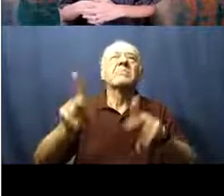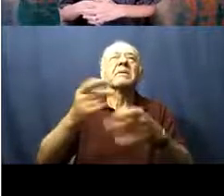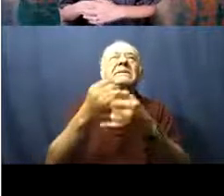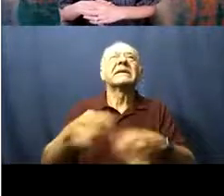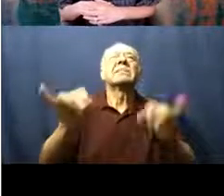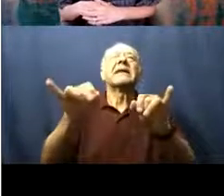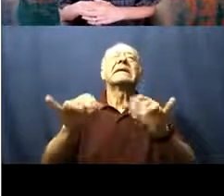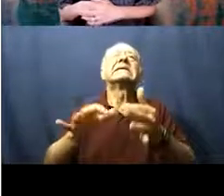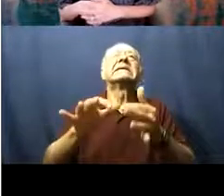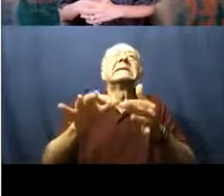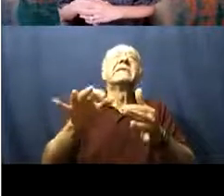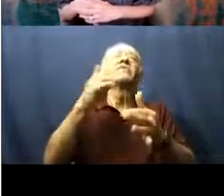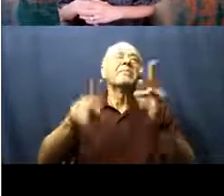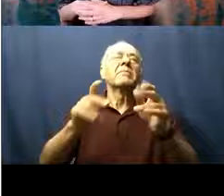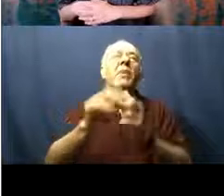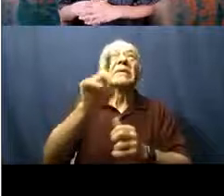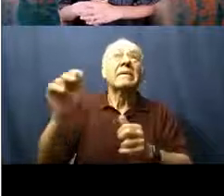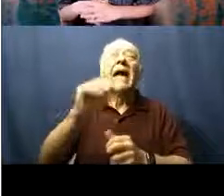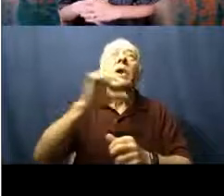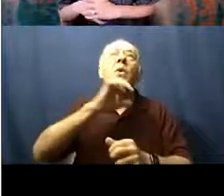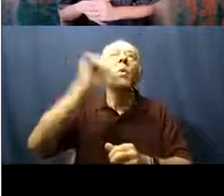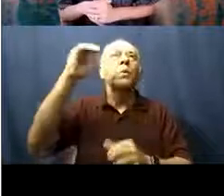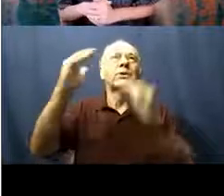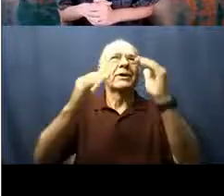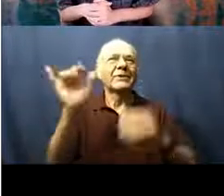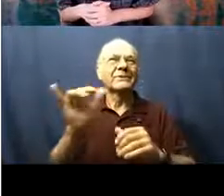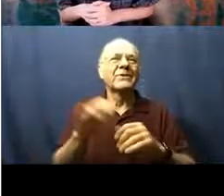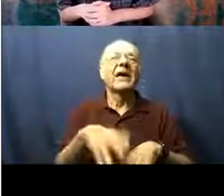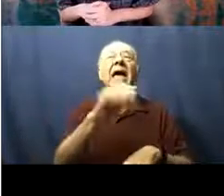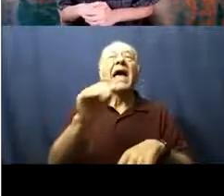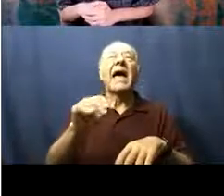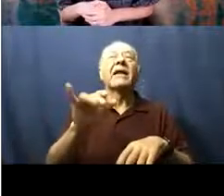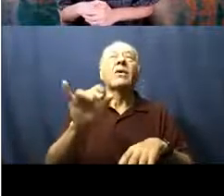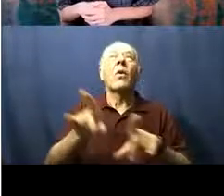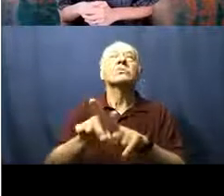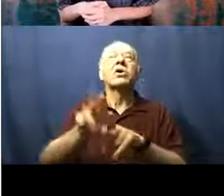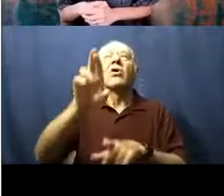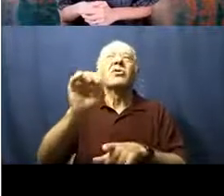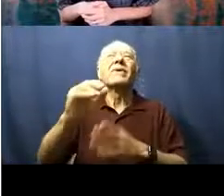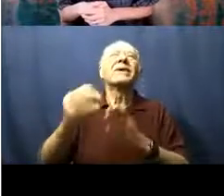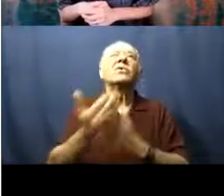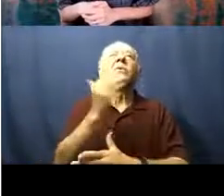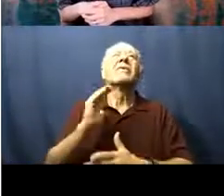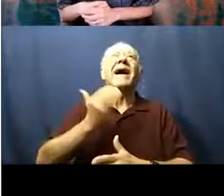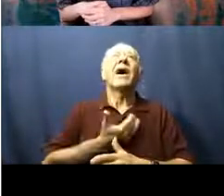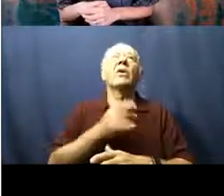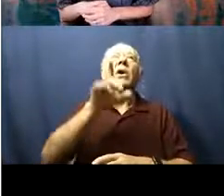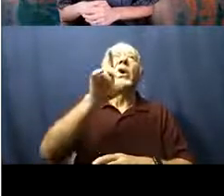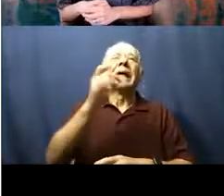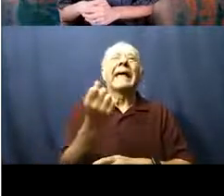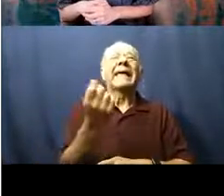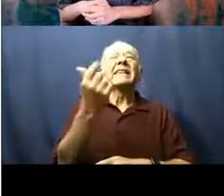with disabilities and older adults. And then the renewal of our 1115